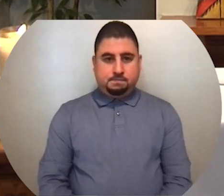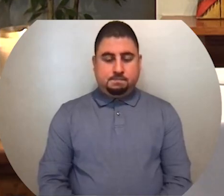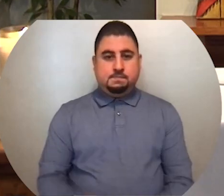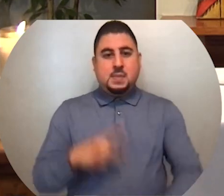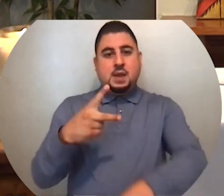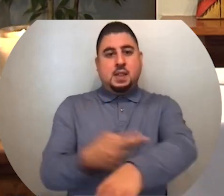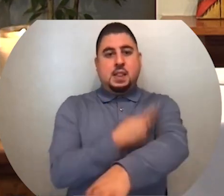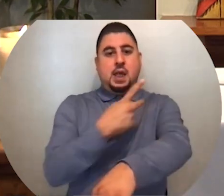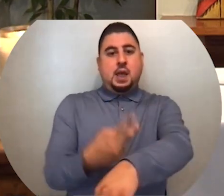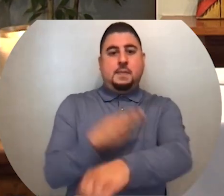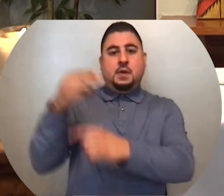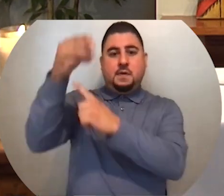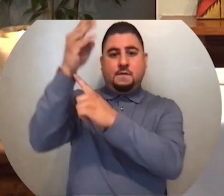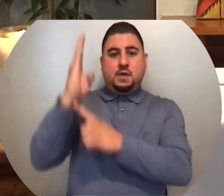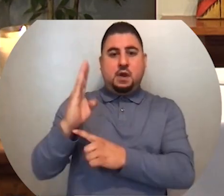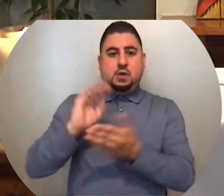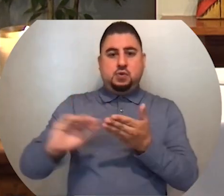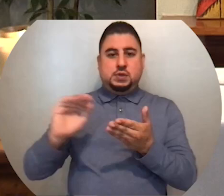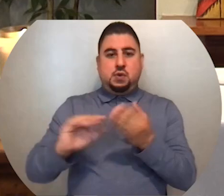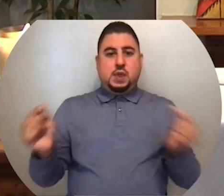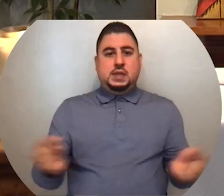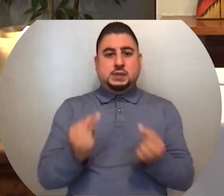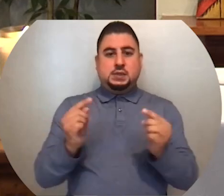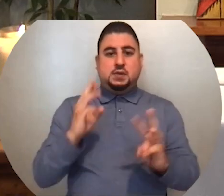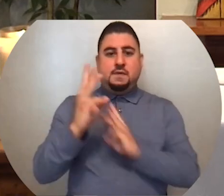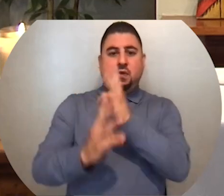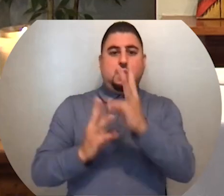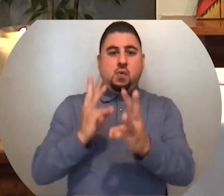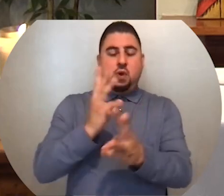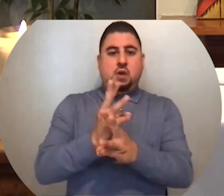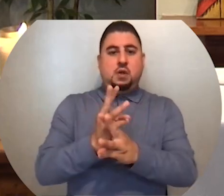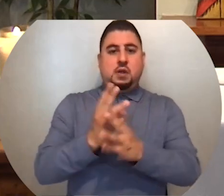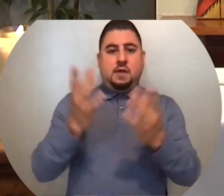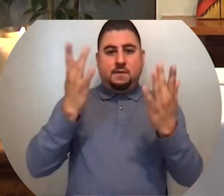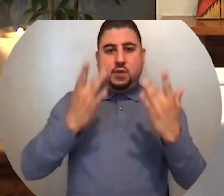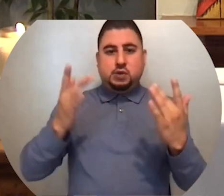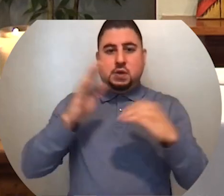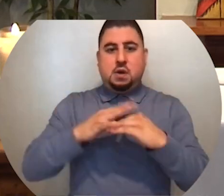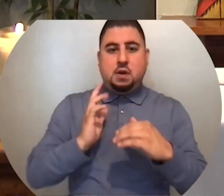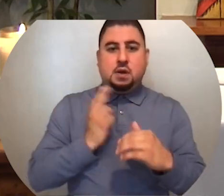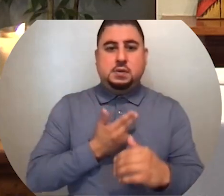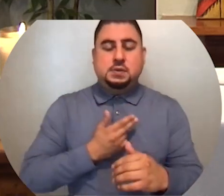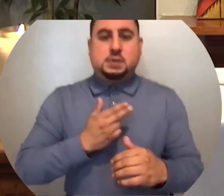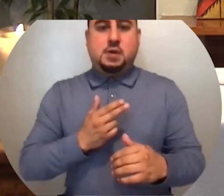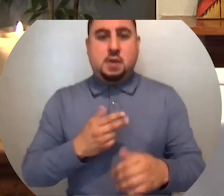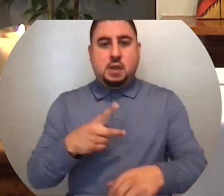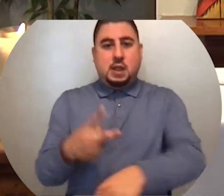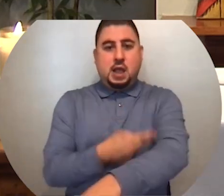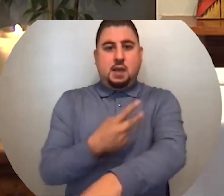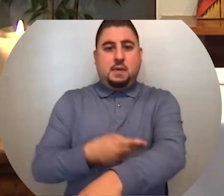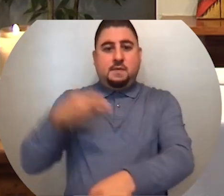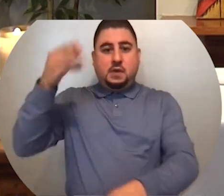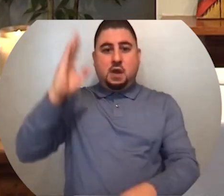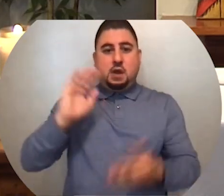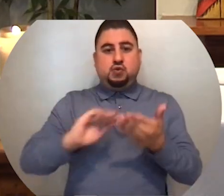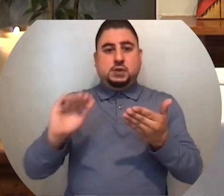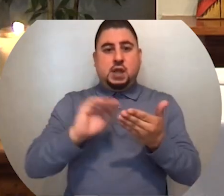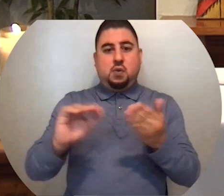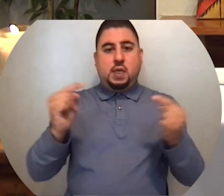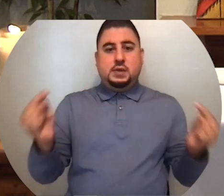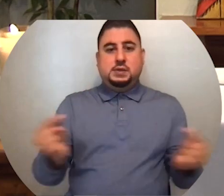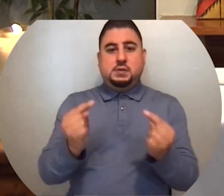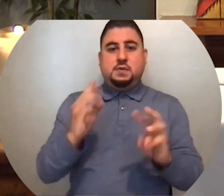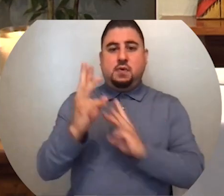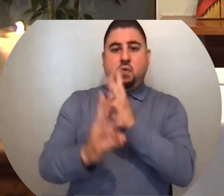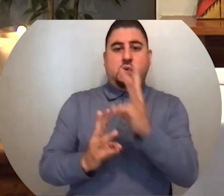Lamb of God, you take away the sins of the world, have mercy on us. Lamb of God, you take